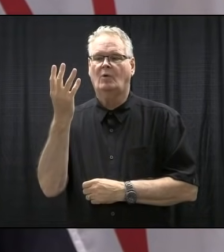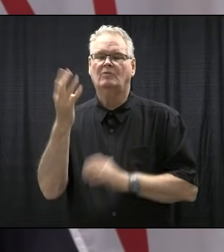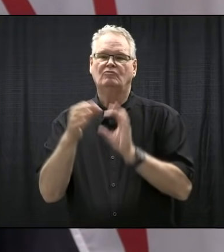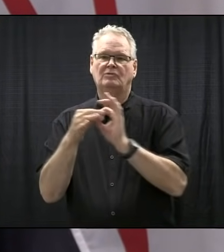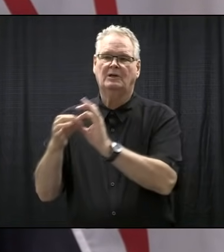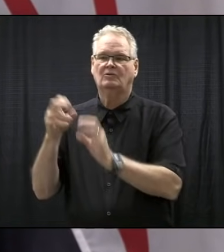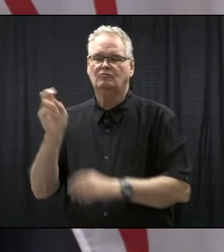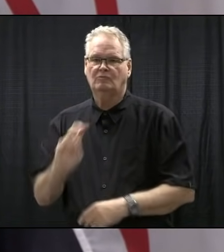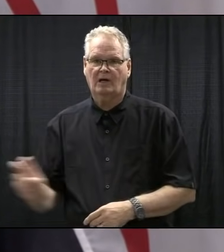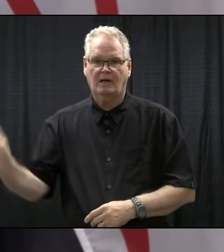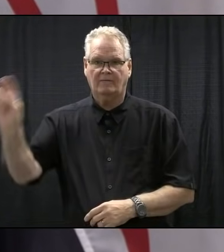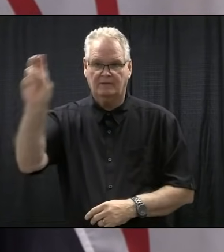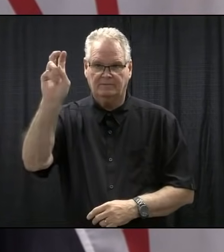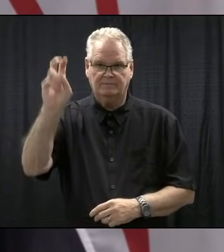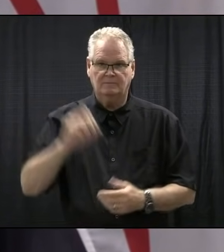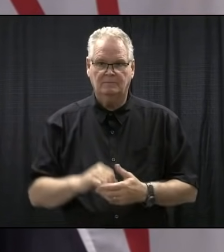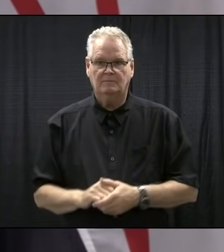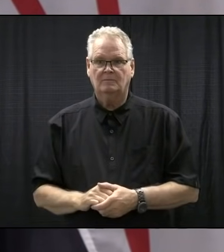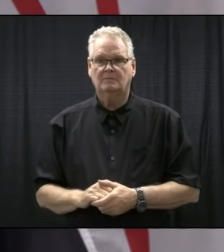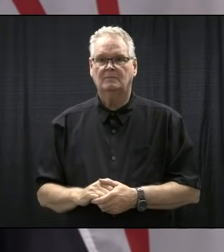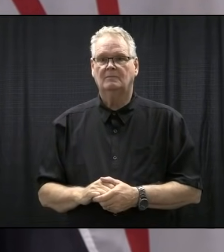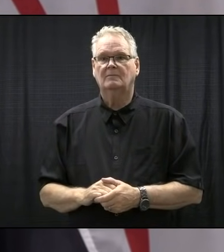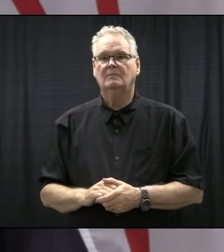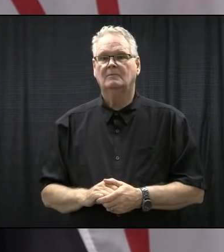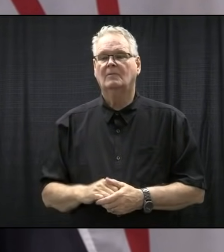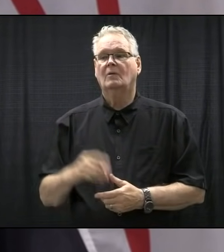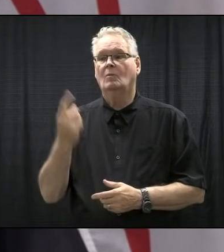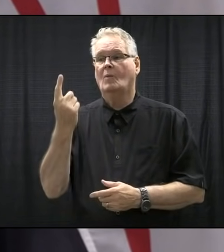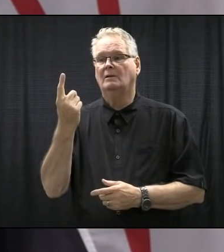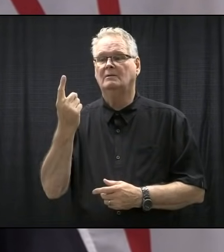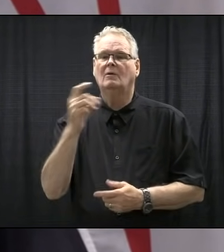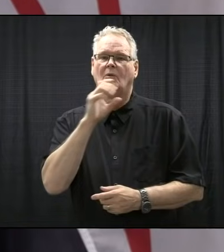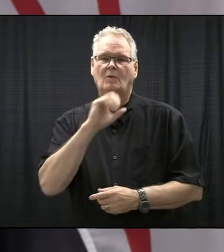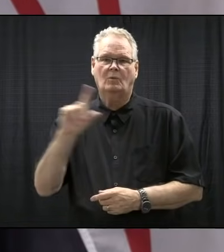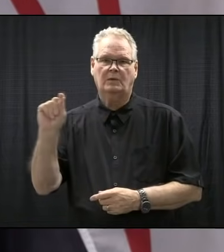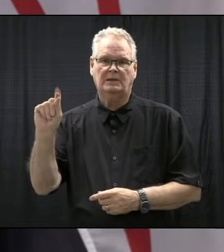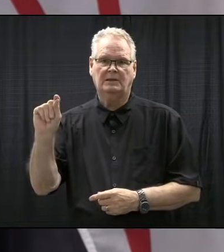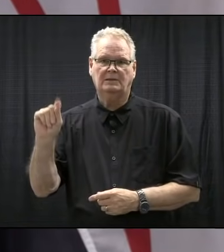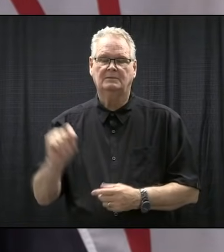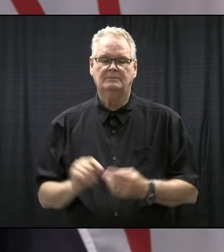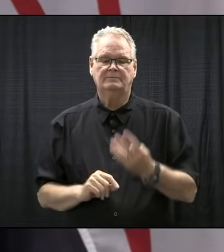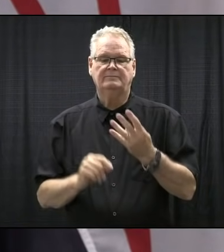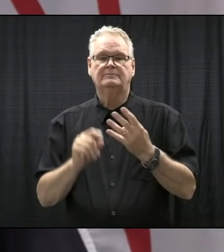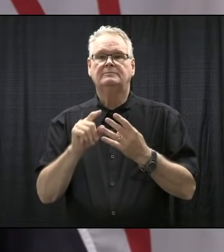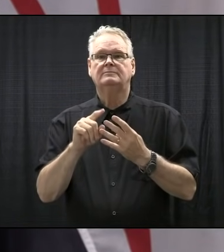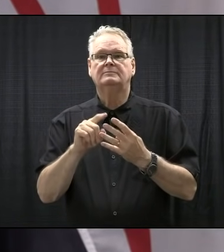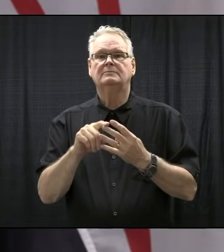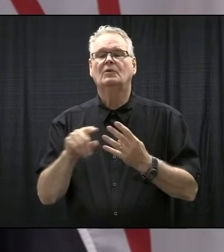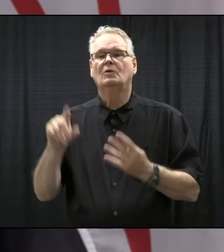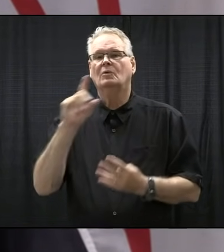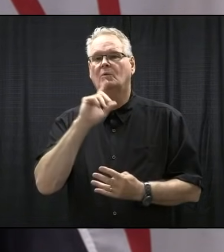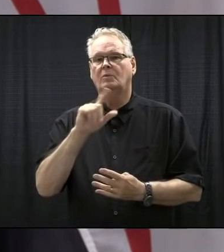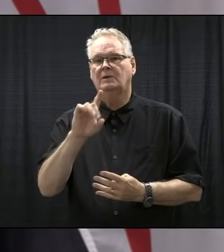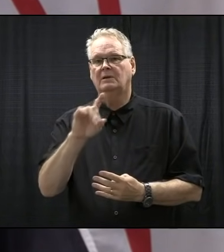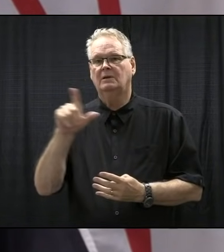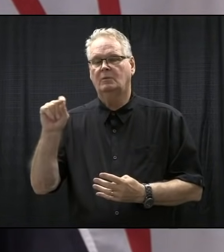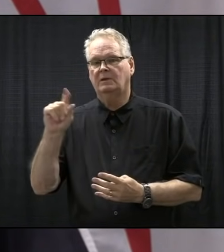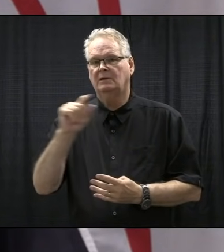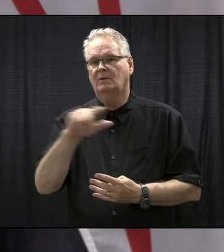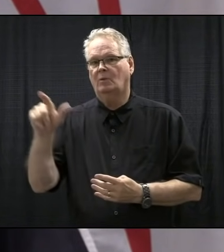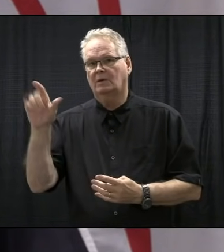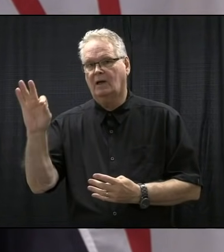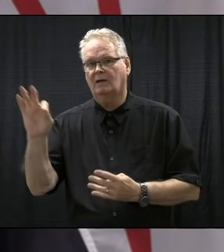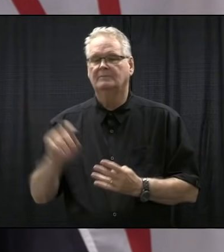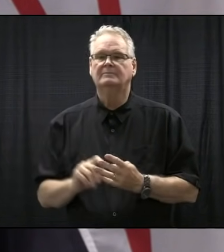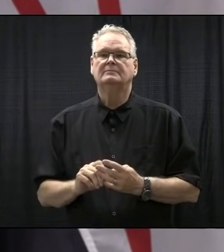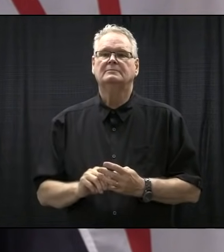1 individual is under the age of 20, 2 are between 20 and 39, and 1 is between 50 and 54. There are 2